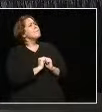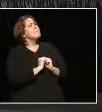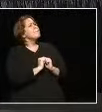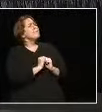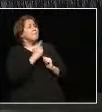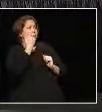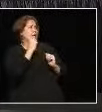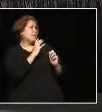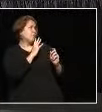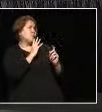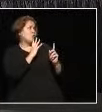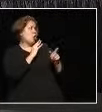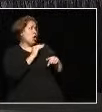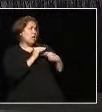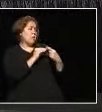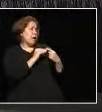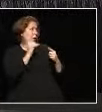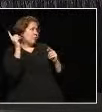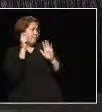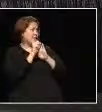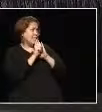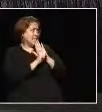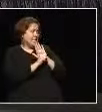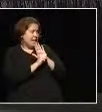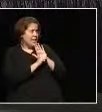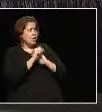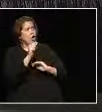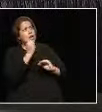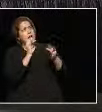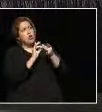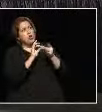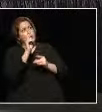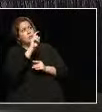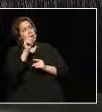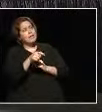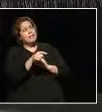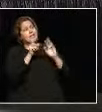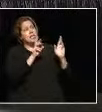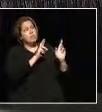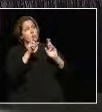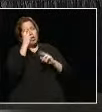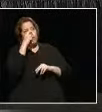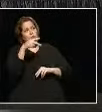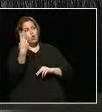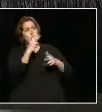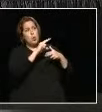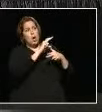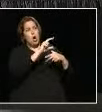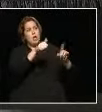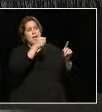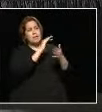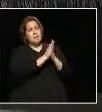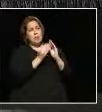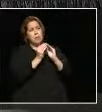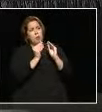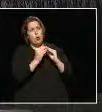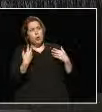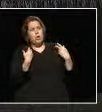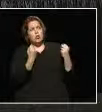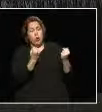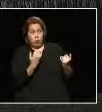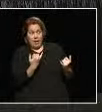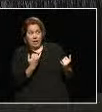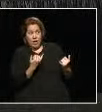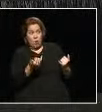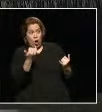Since we're talking about the state, on another note, Texas is preparing for 2 storms that are gaining strength right now. Are